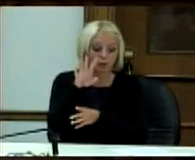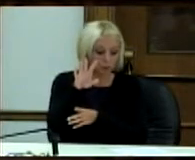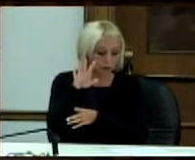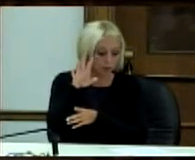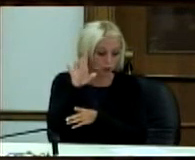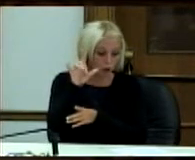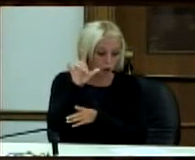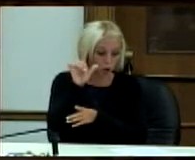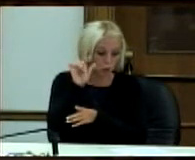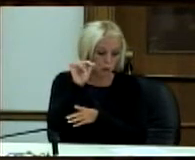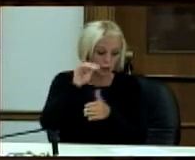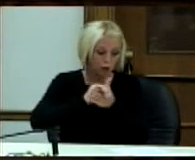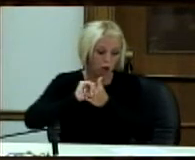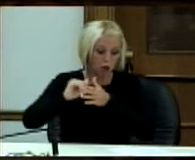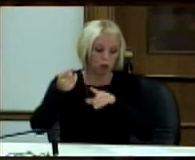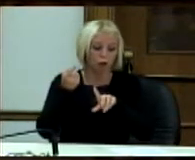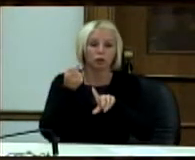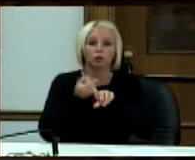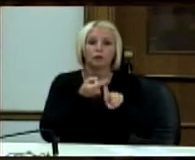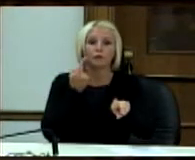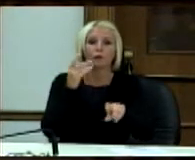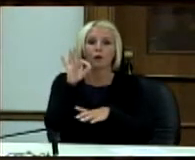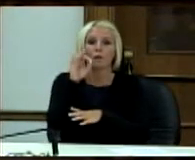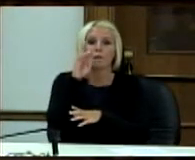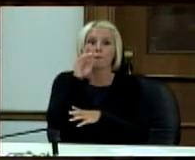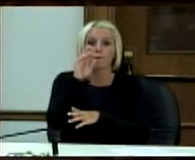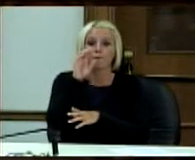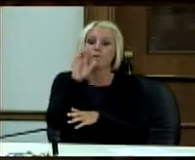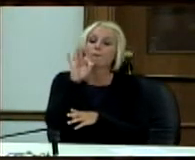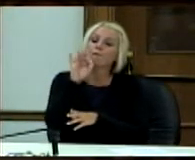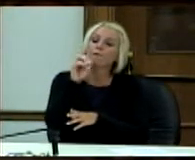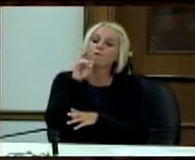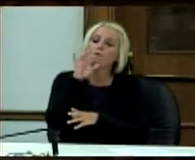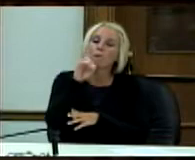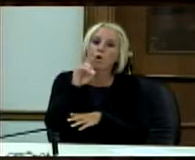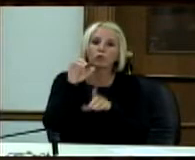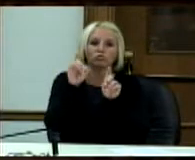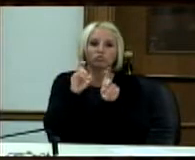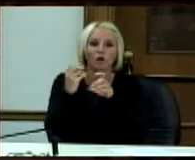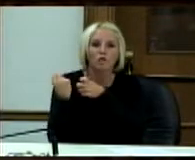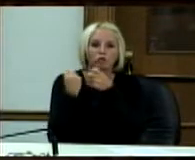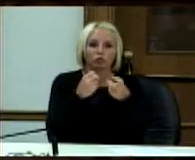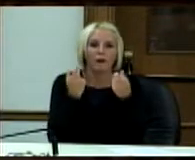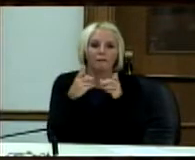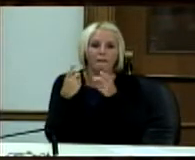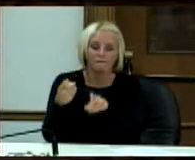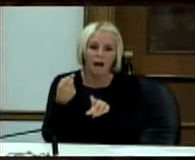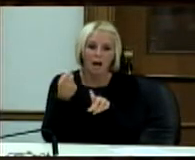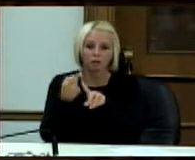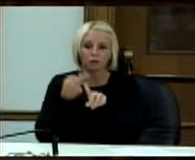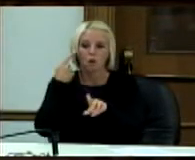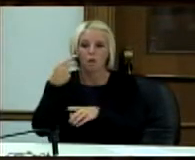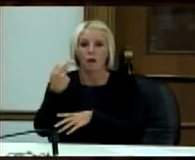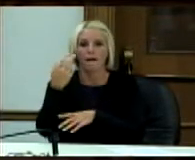$4,720 from a Bliss Ford test drive event, which is a donation for the